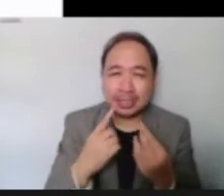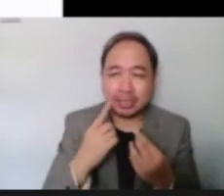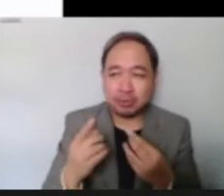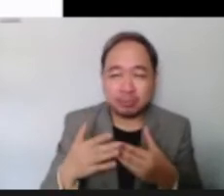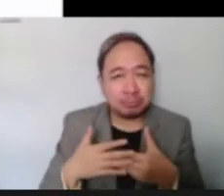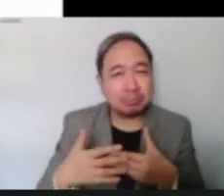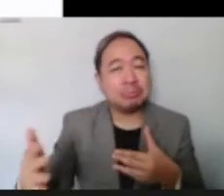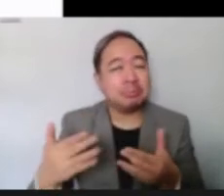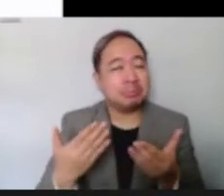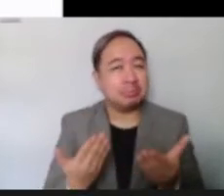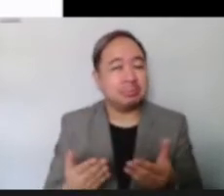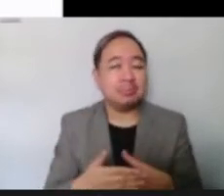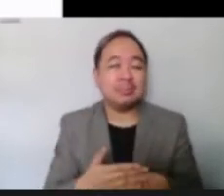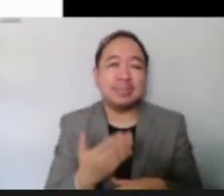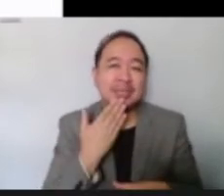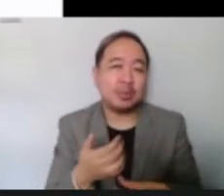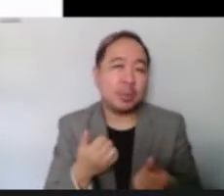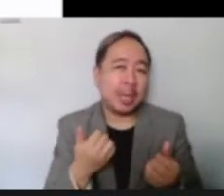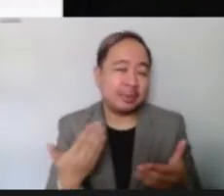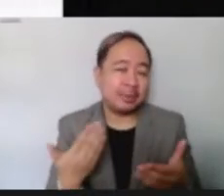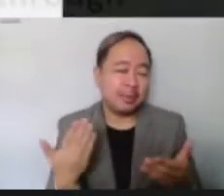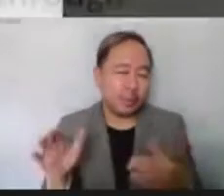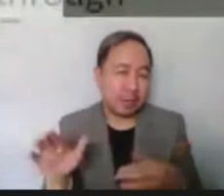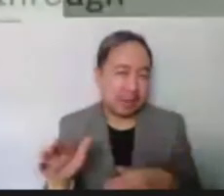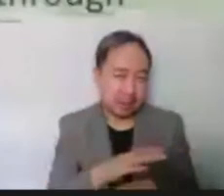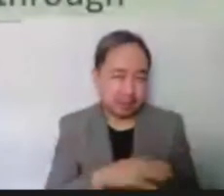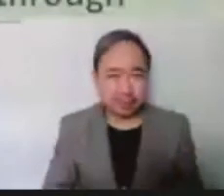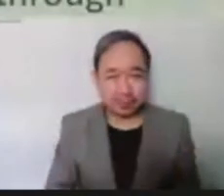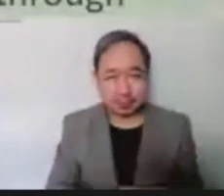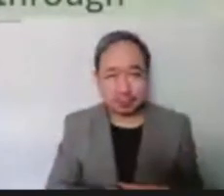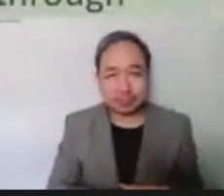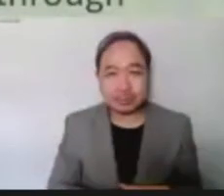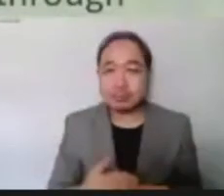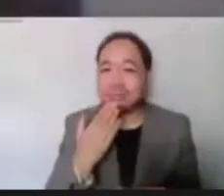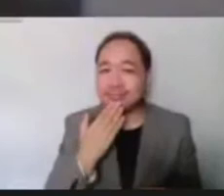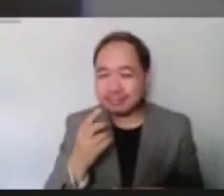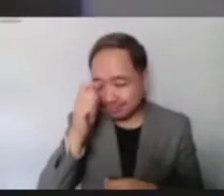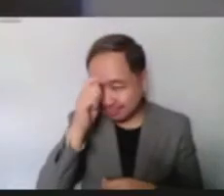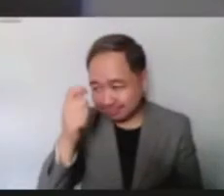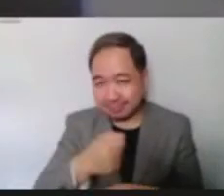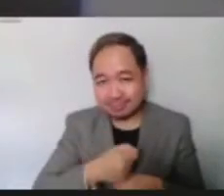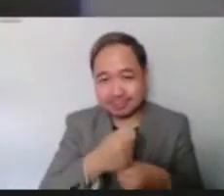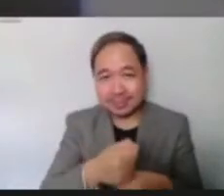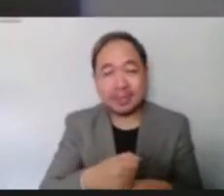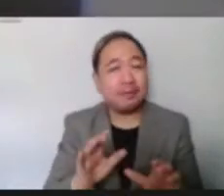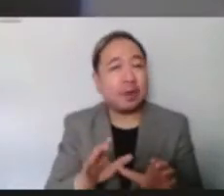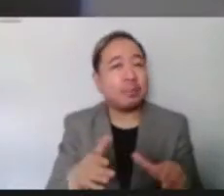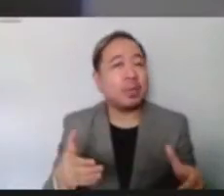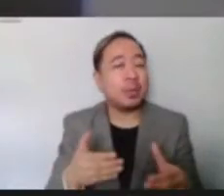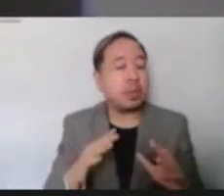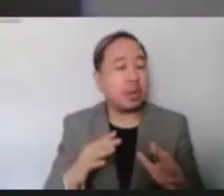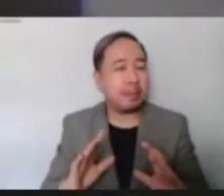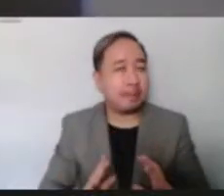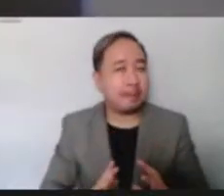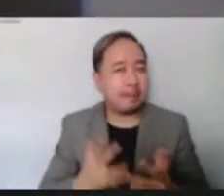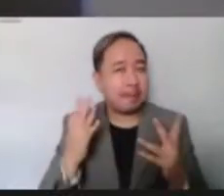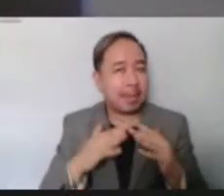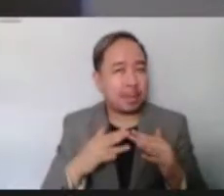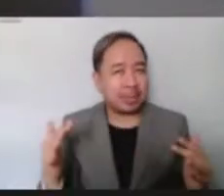you very much and good afternoon thank you distinguished delegate from the convention on biological diversity